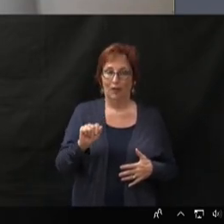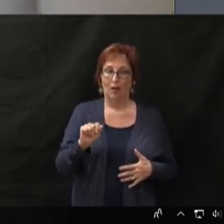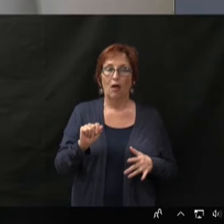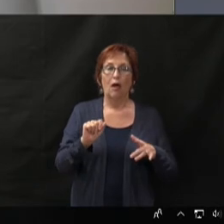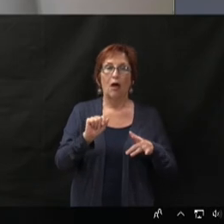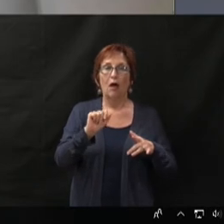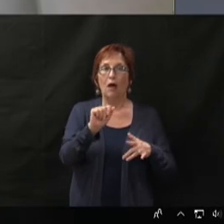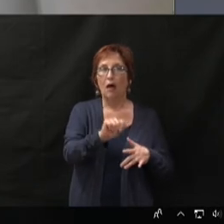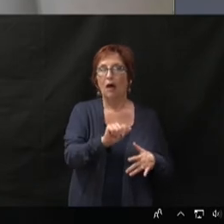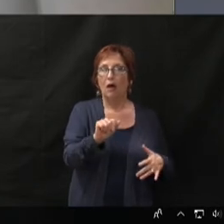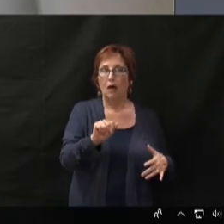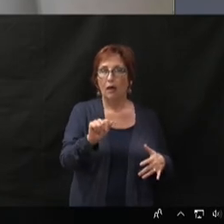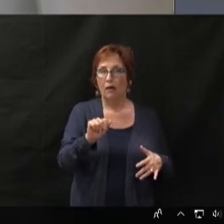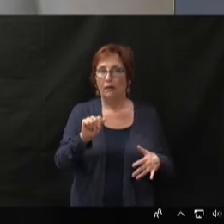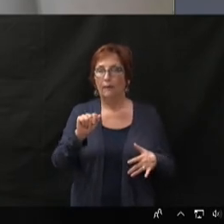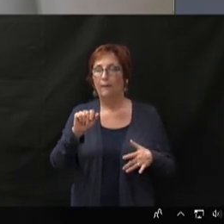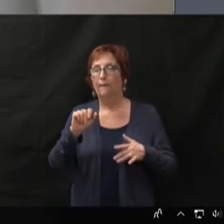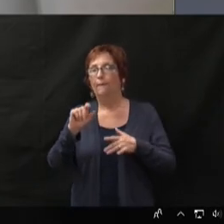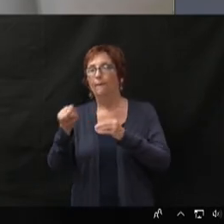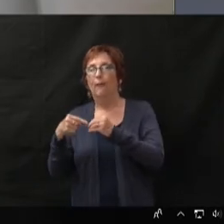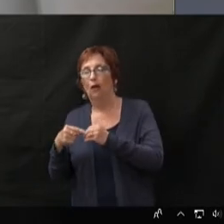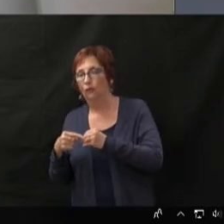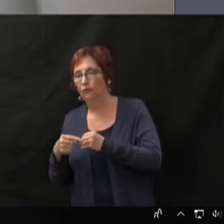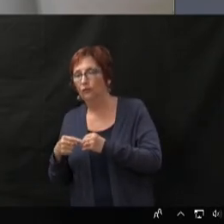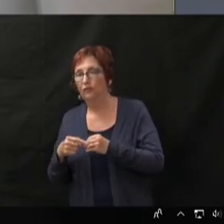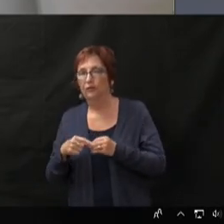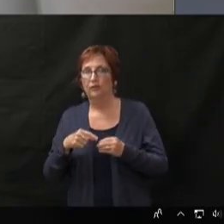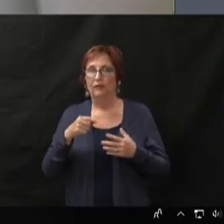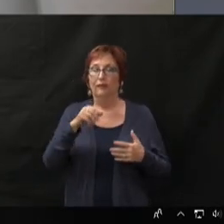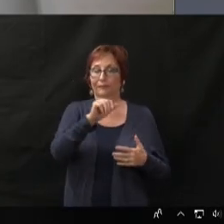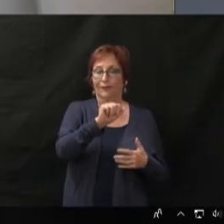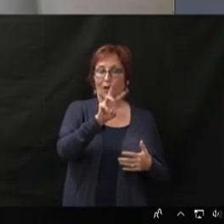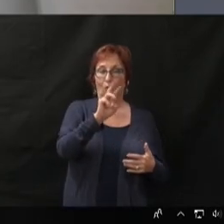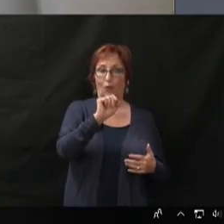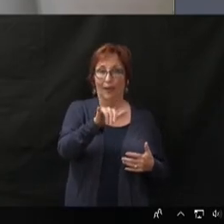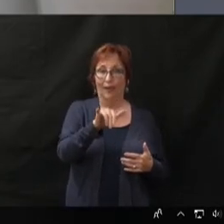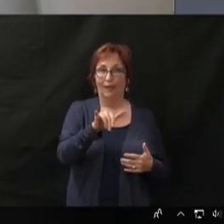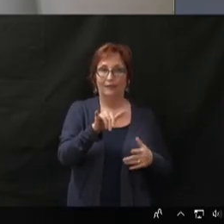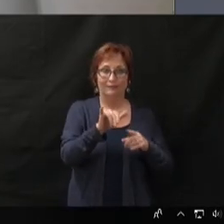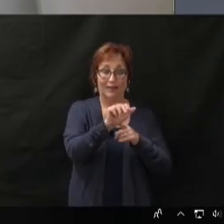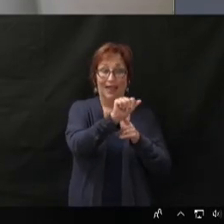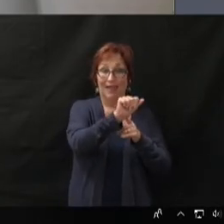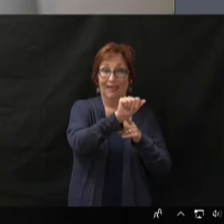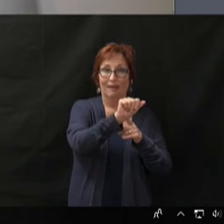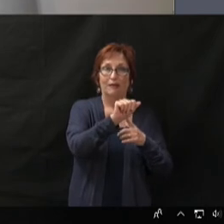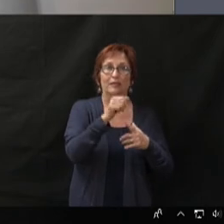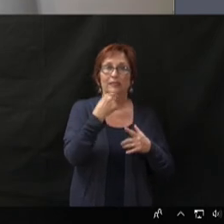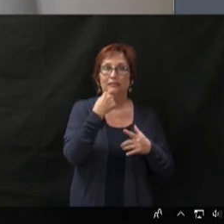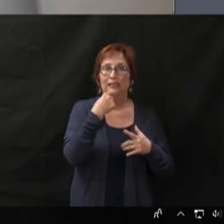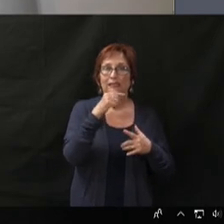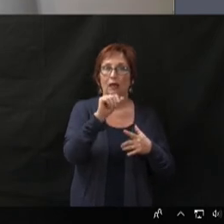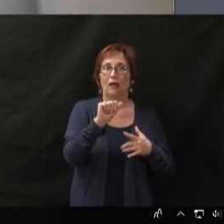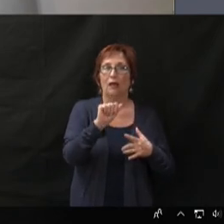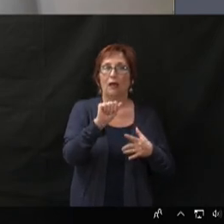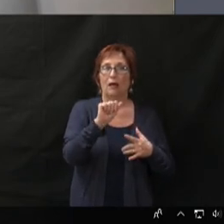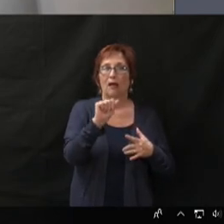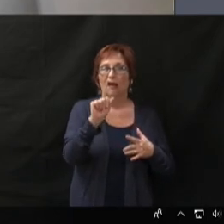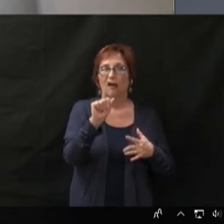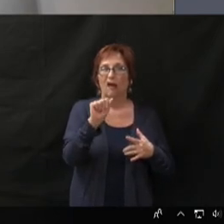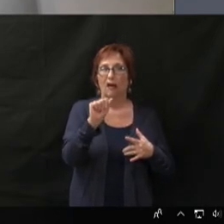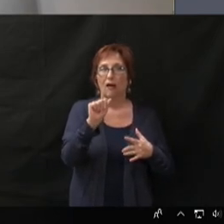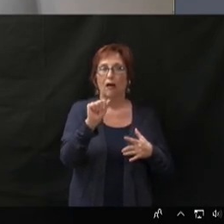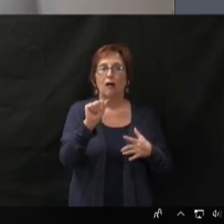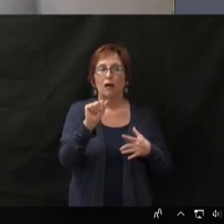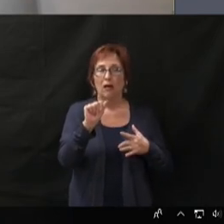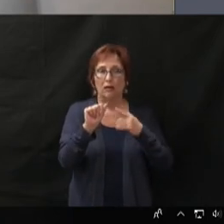schwa. Away. We don't say I went away. I went away. So very often if an A begins or ends